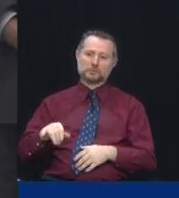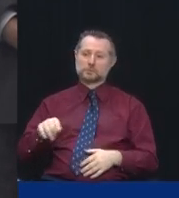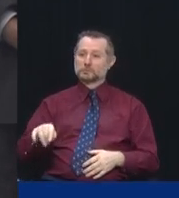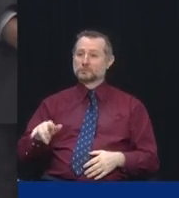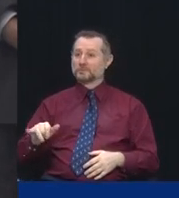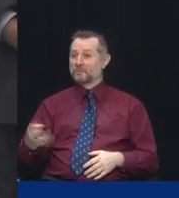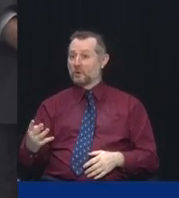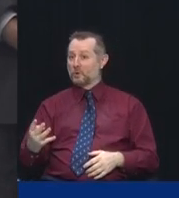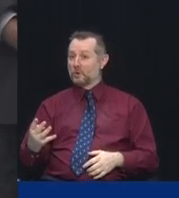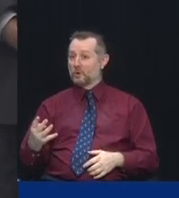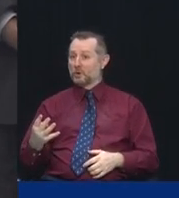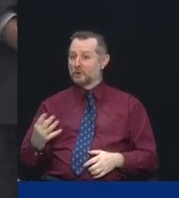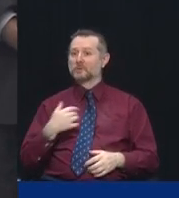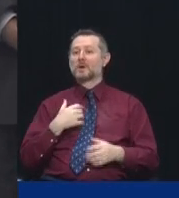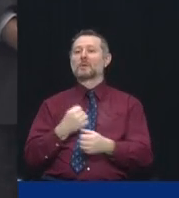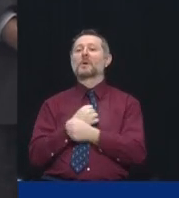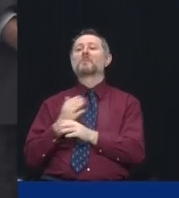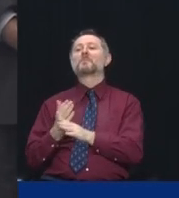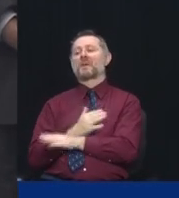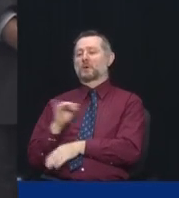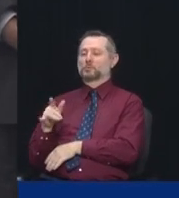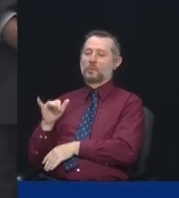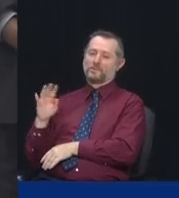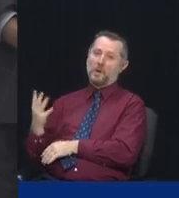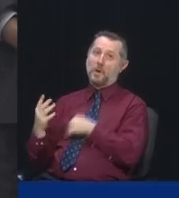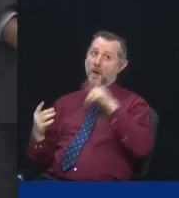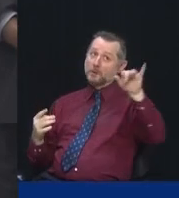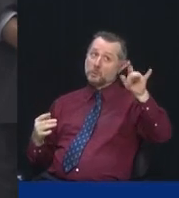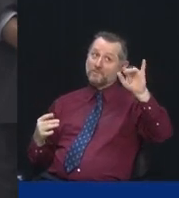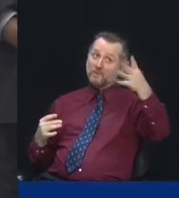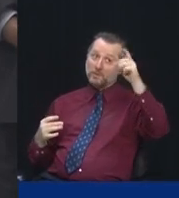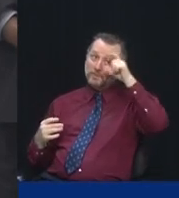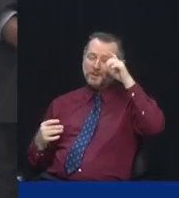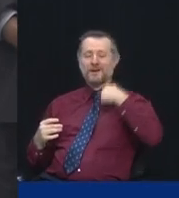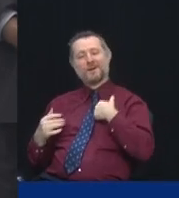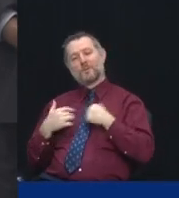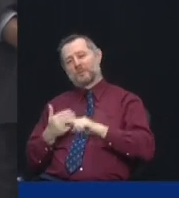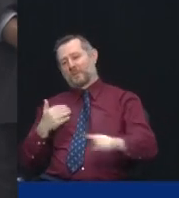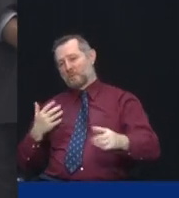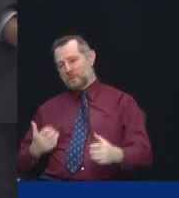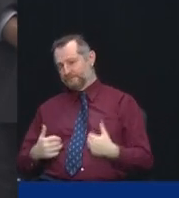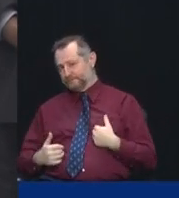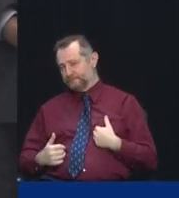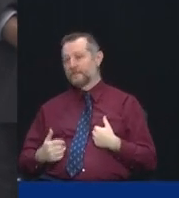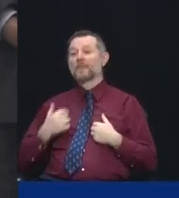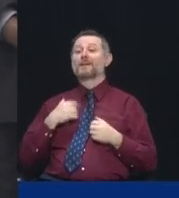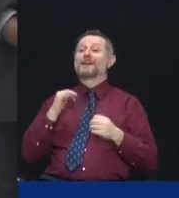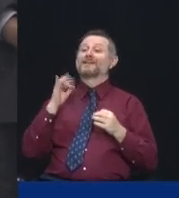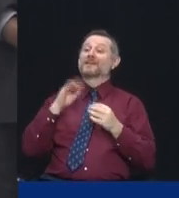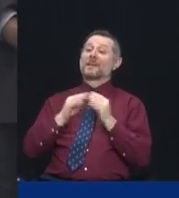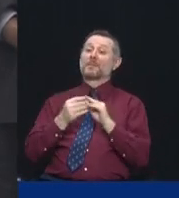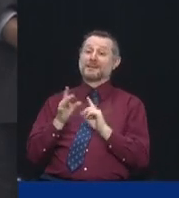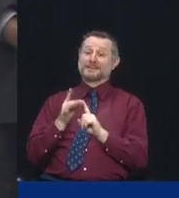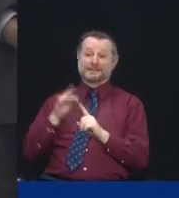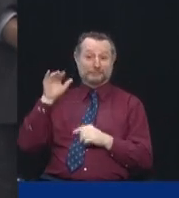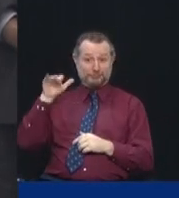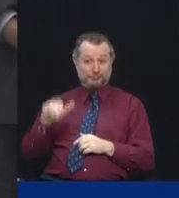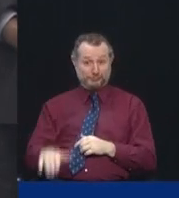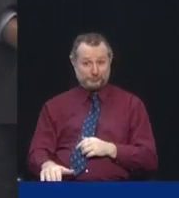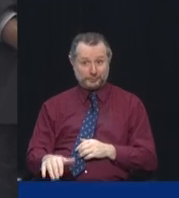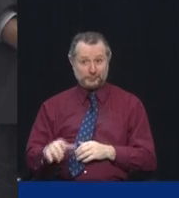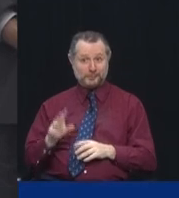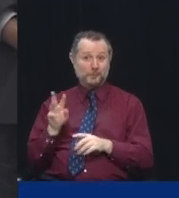before the 4th of July. And if we can get everybody vaccinated and get our numbers down in Western New York like they are across the state, and